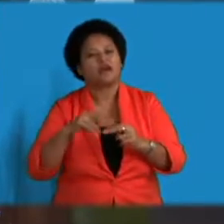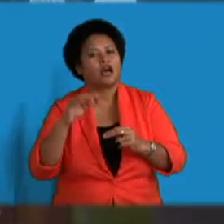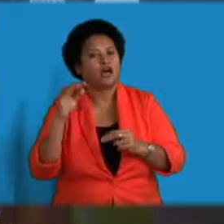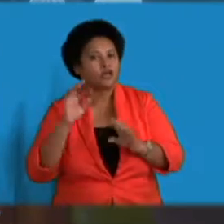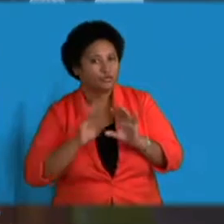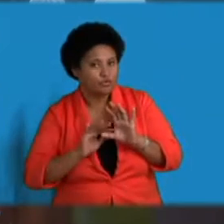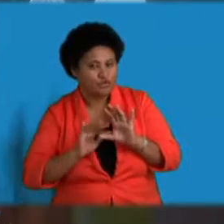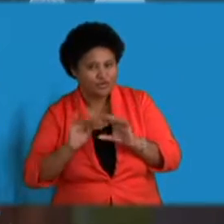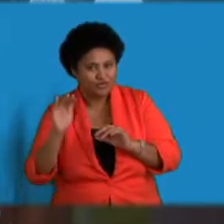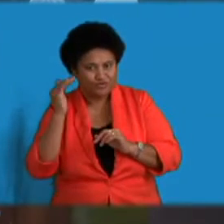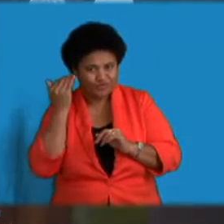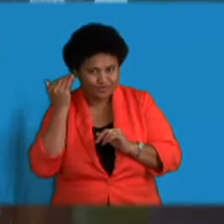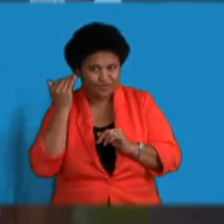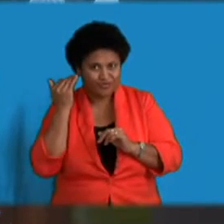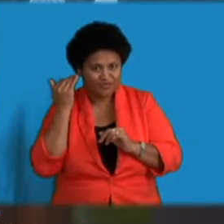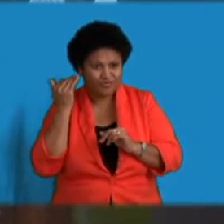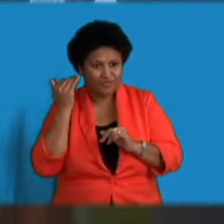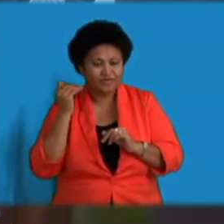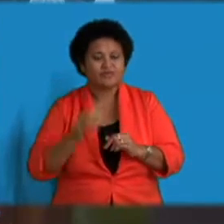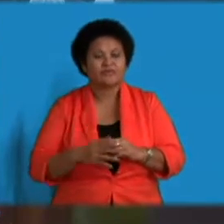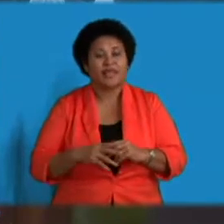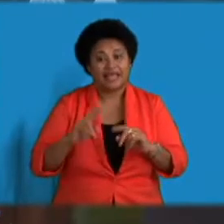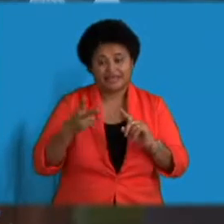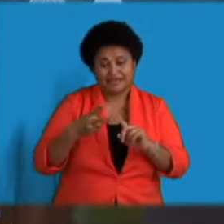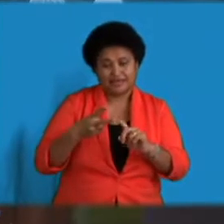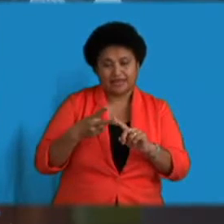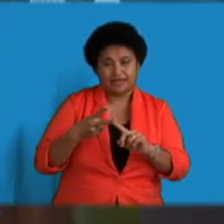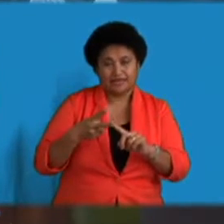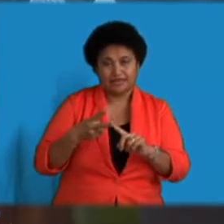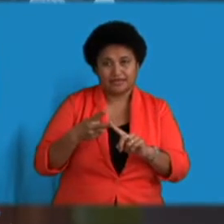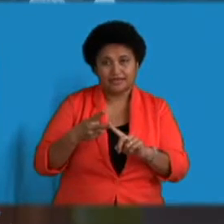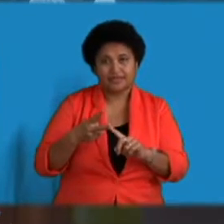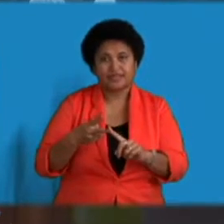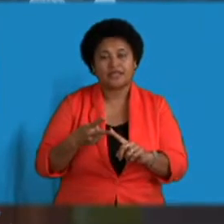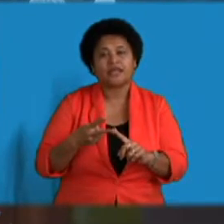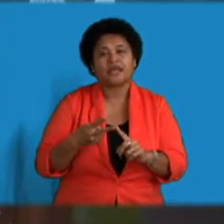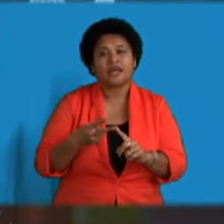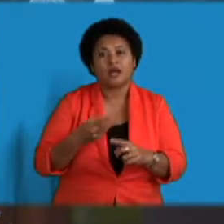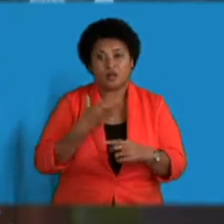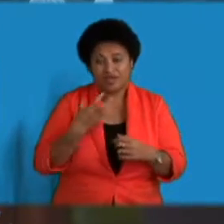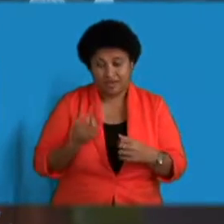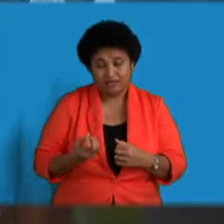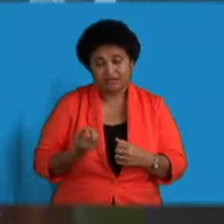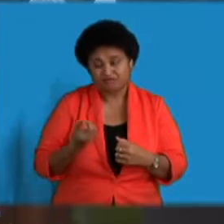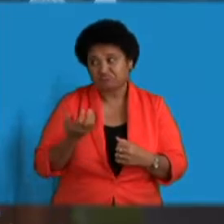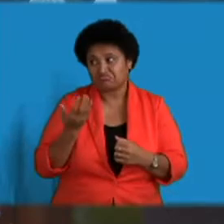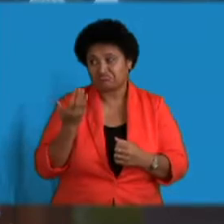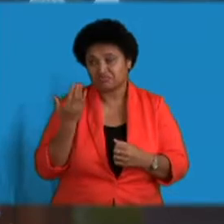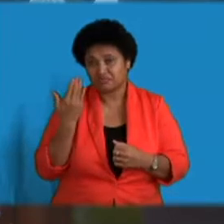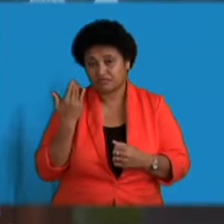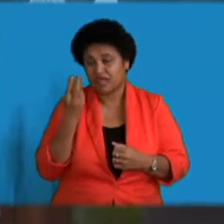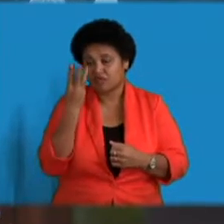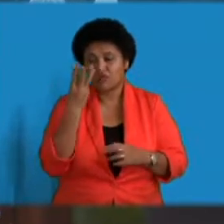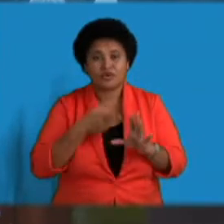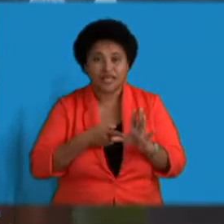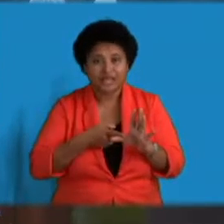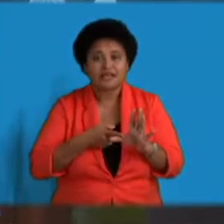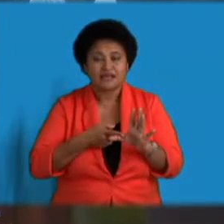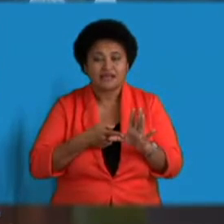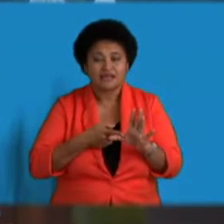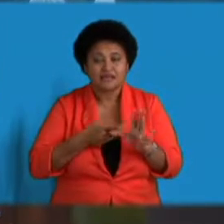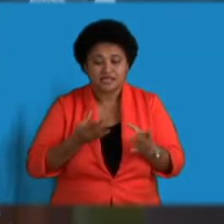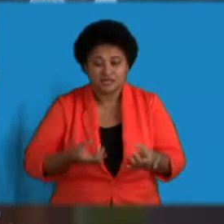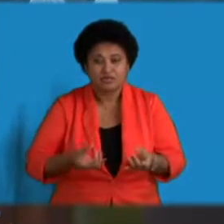And we are providing bridging funding. Secondly, Madam Speaker, we have over the last 3 years